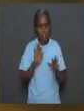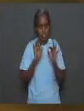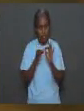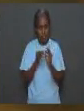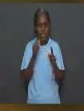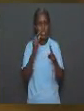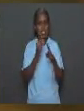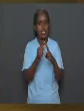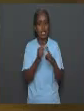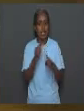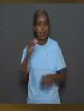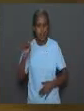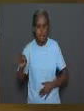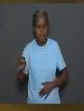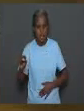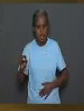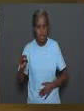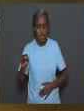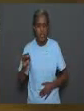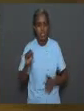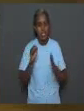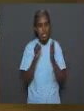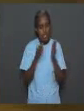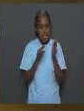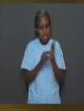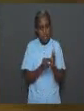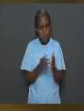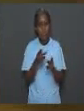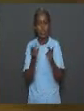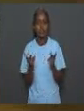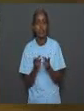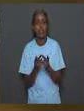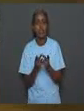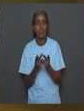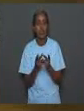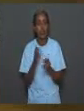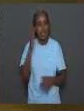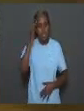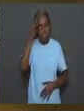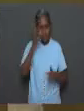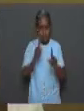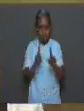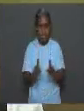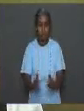term S as the sample space of a random experiment.